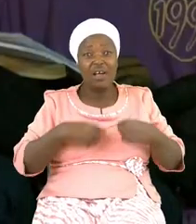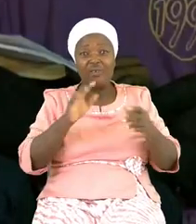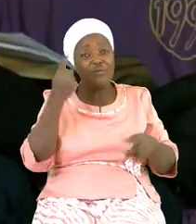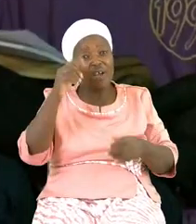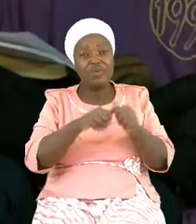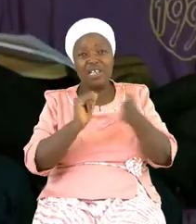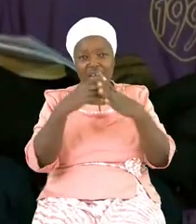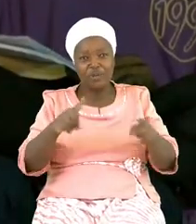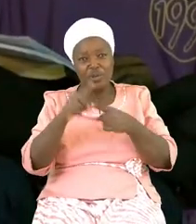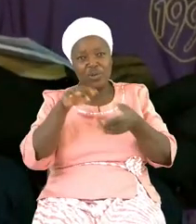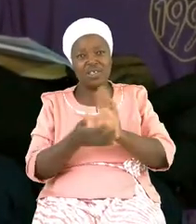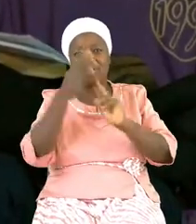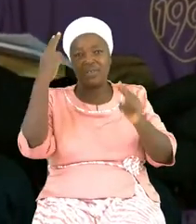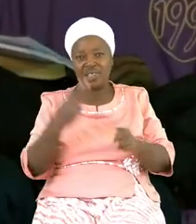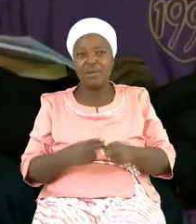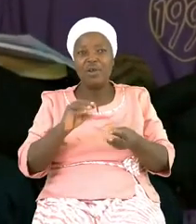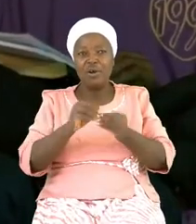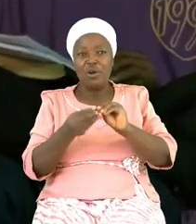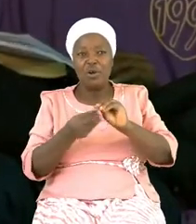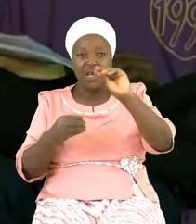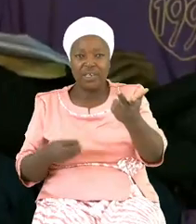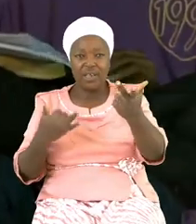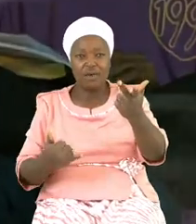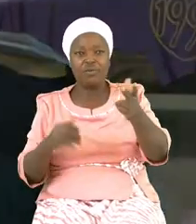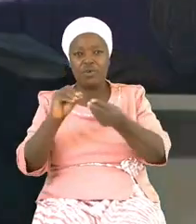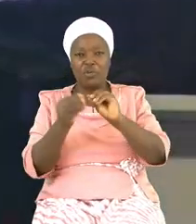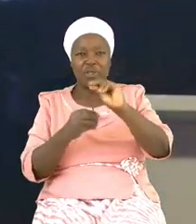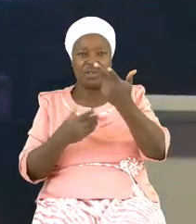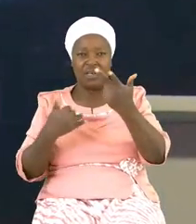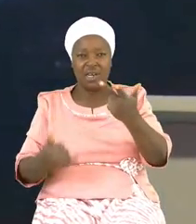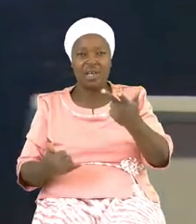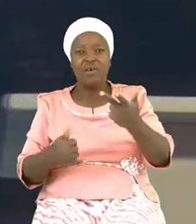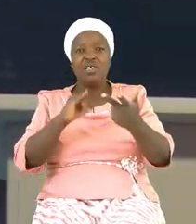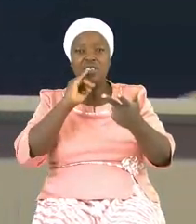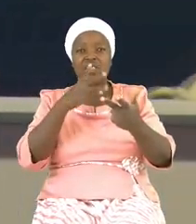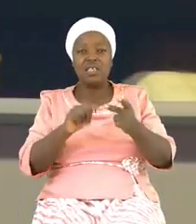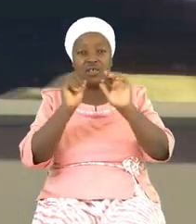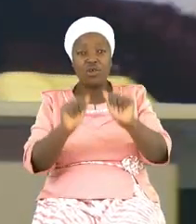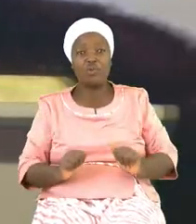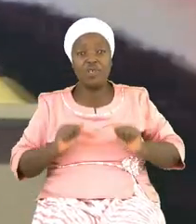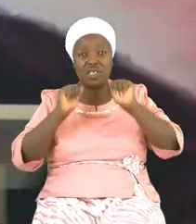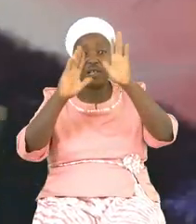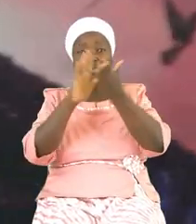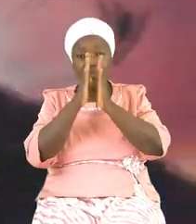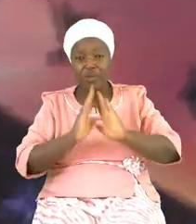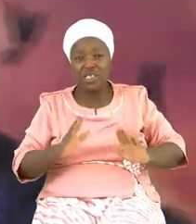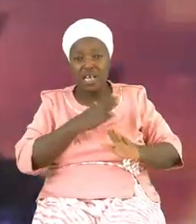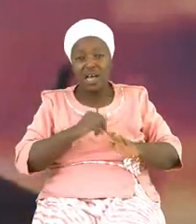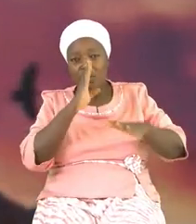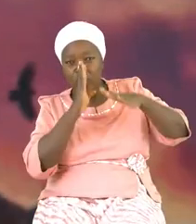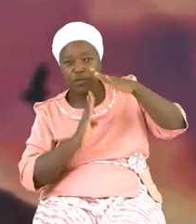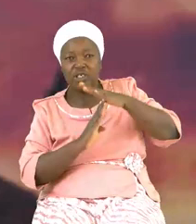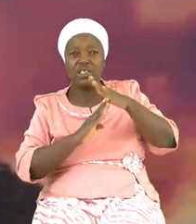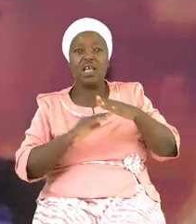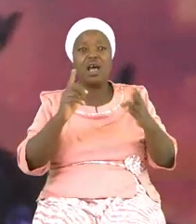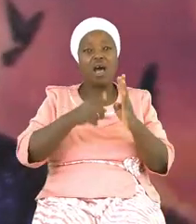Jesus' name. Look at number three here. Number three is the submissive peace and gentleness